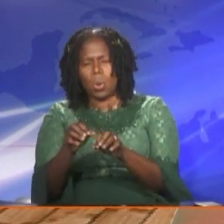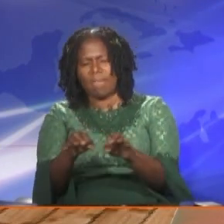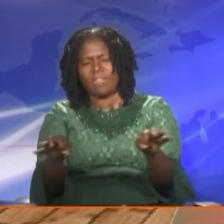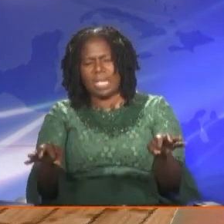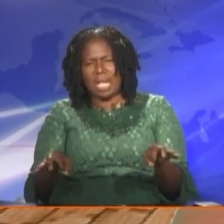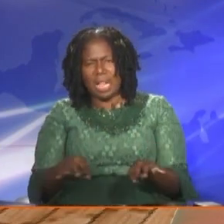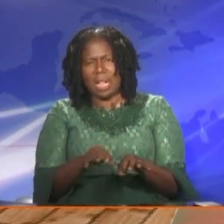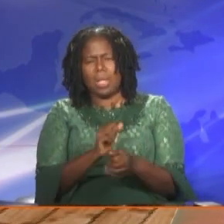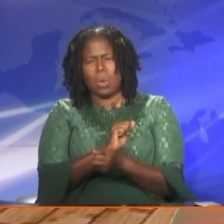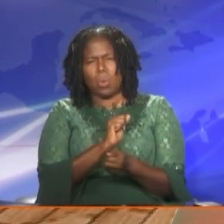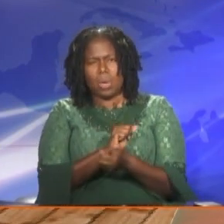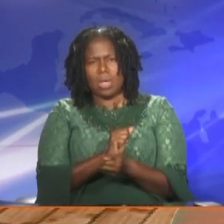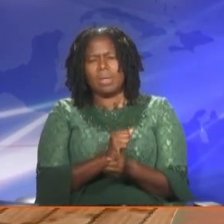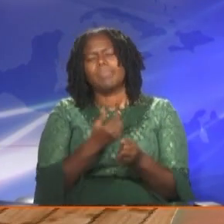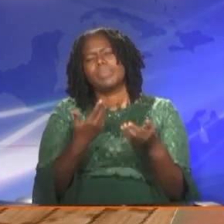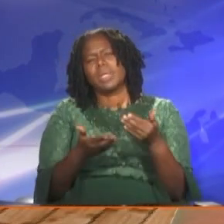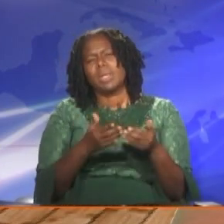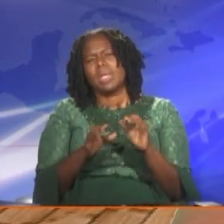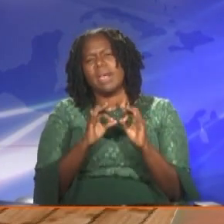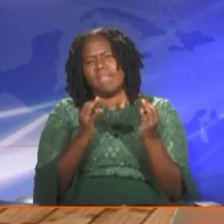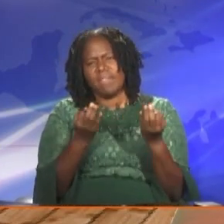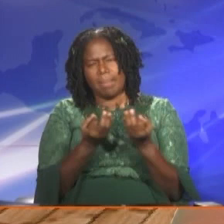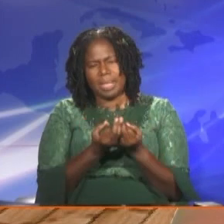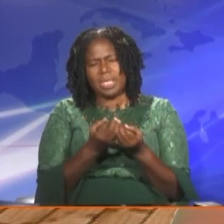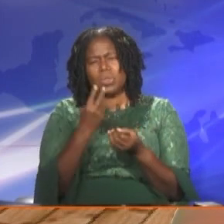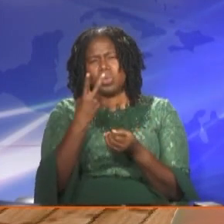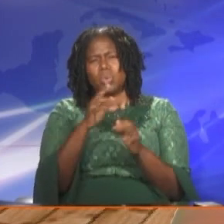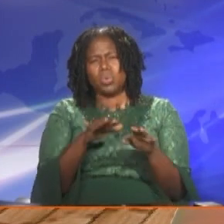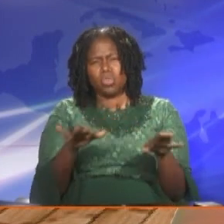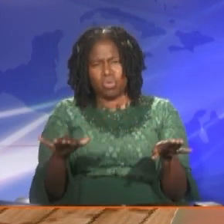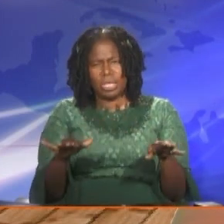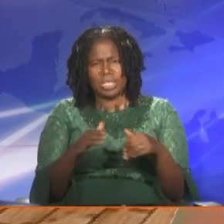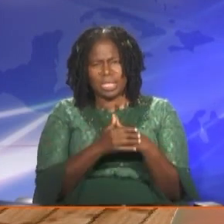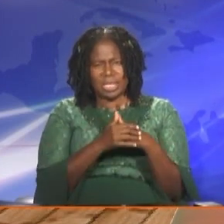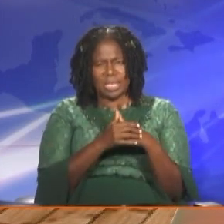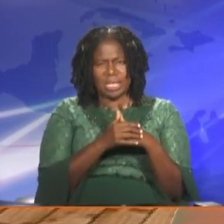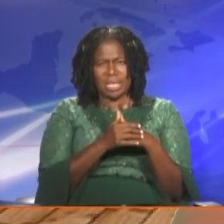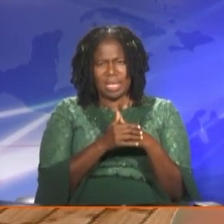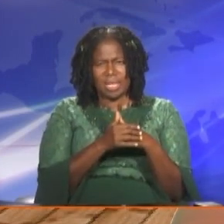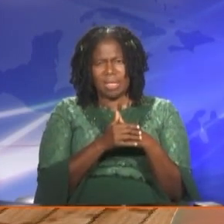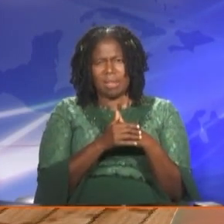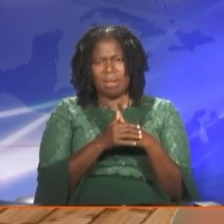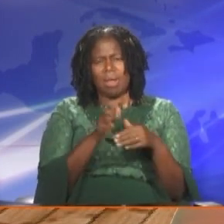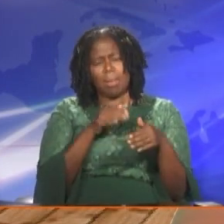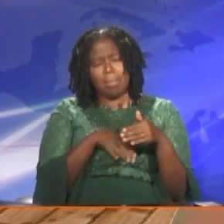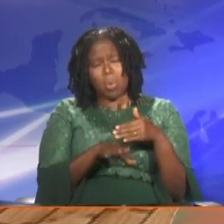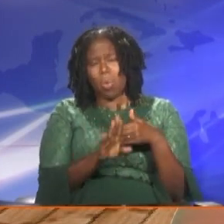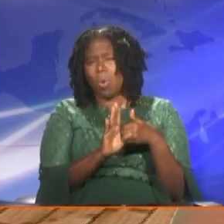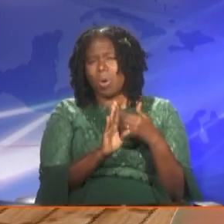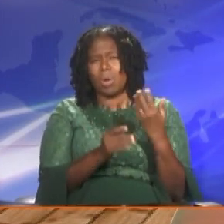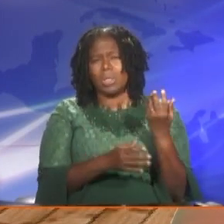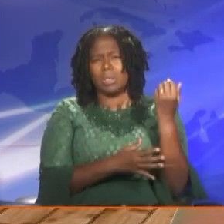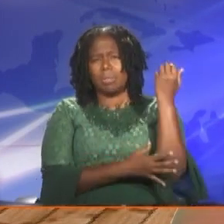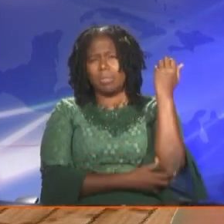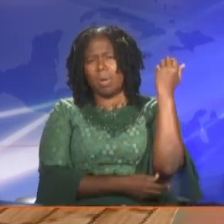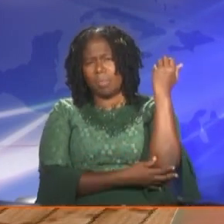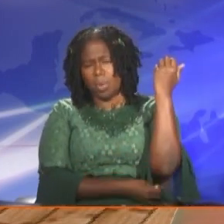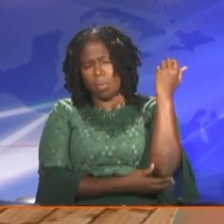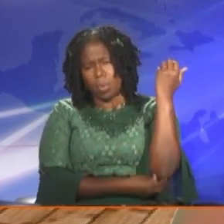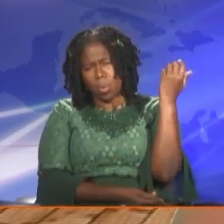with 2 children who's going to be born in that other that generational poverty. So you have that cycle of